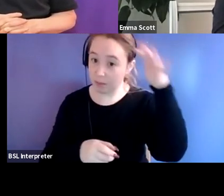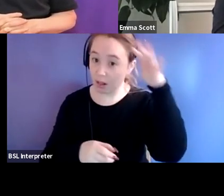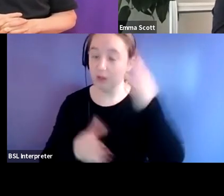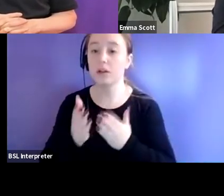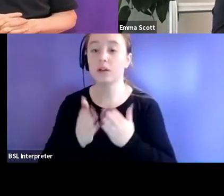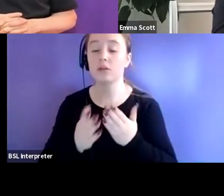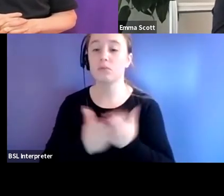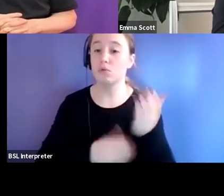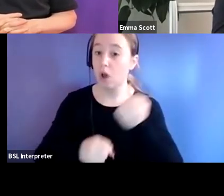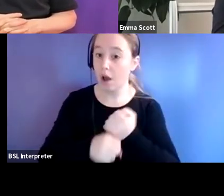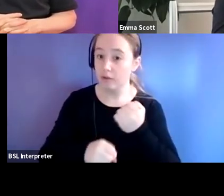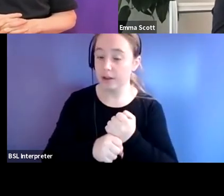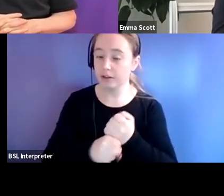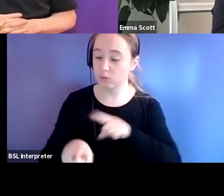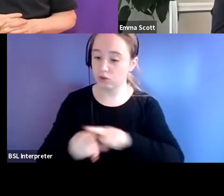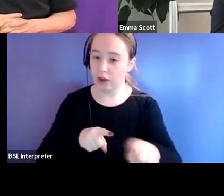different policy areas